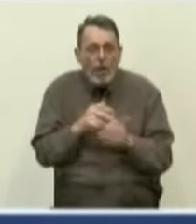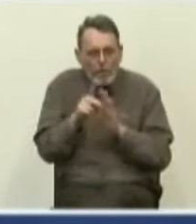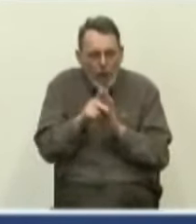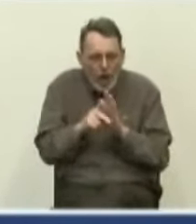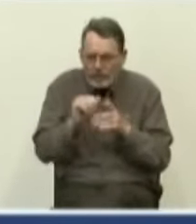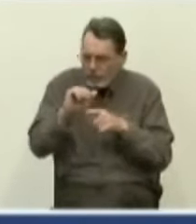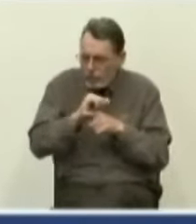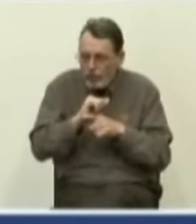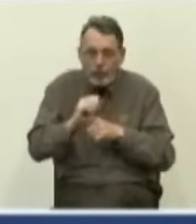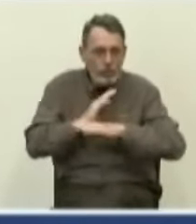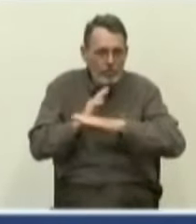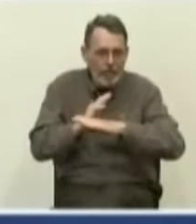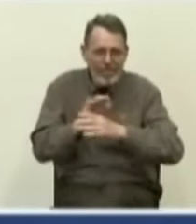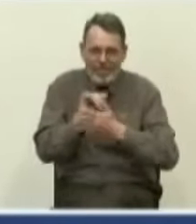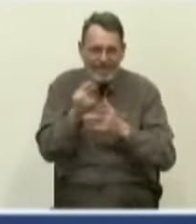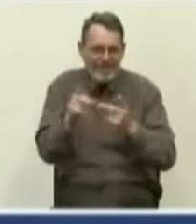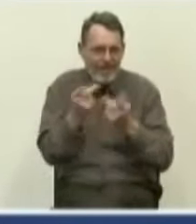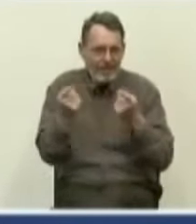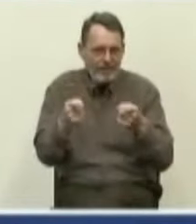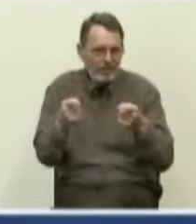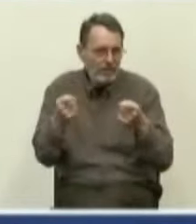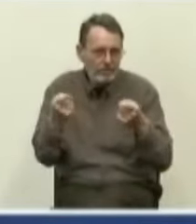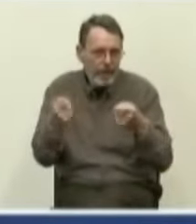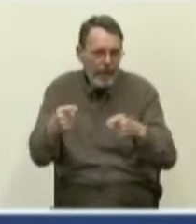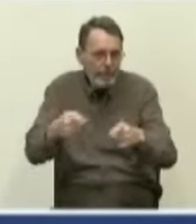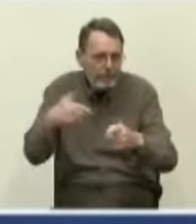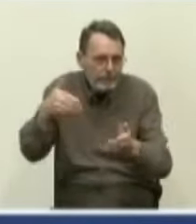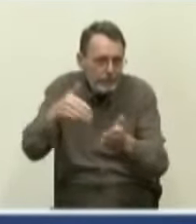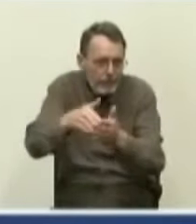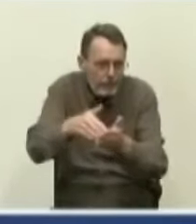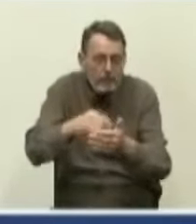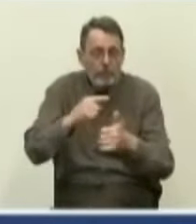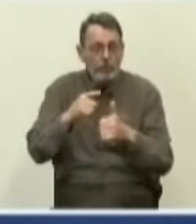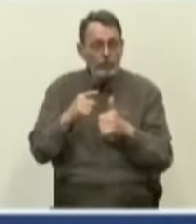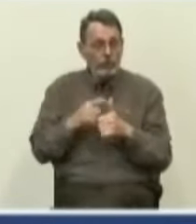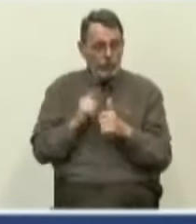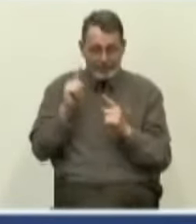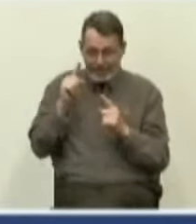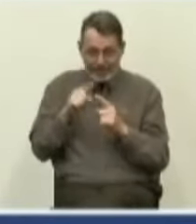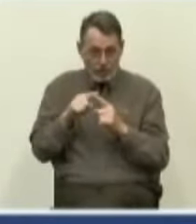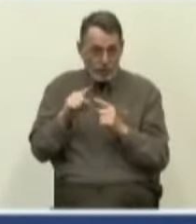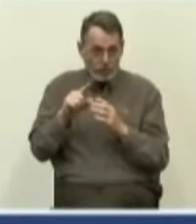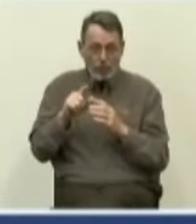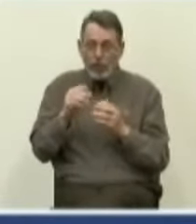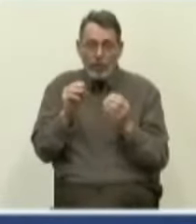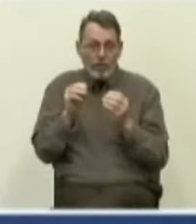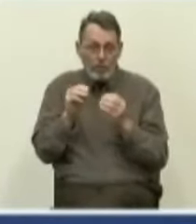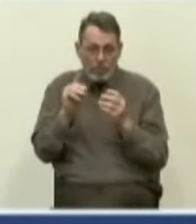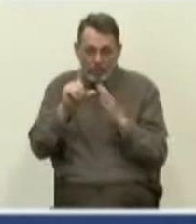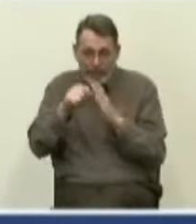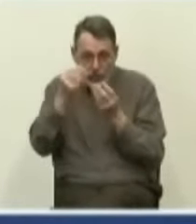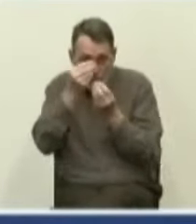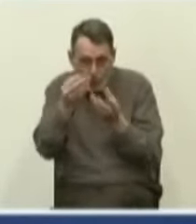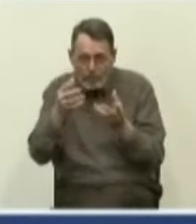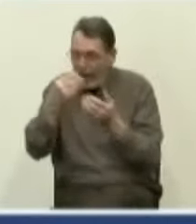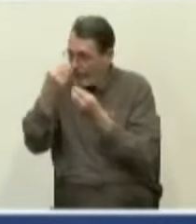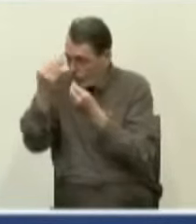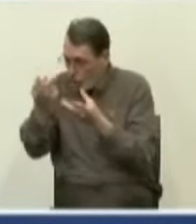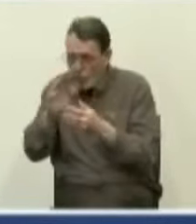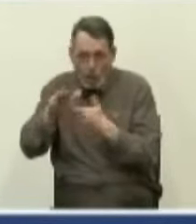prevent a recurrence of this type of incident. First, until further notice, I have directed all district